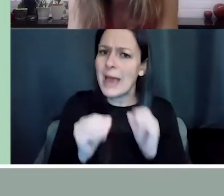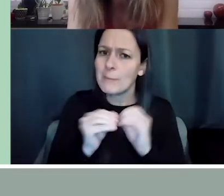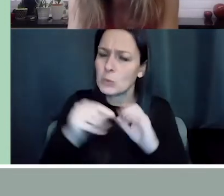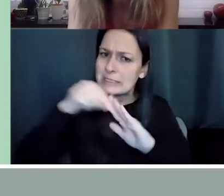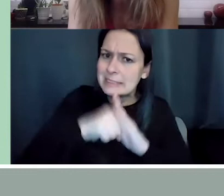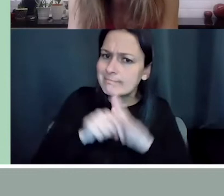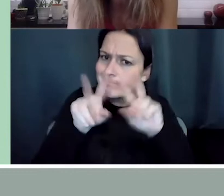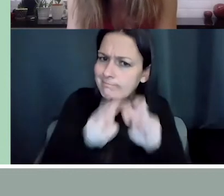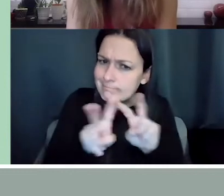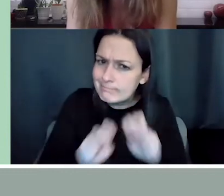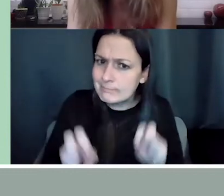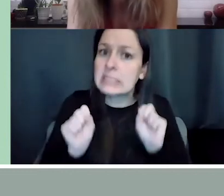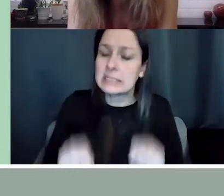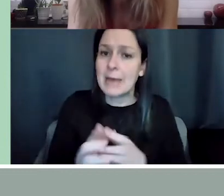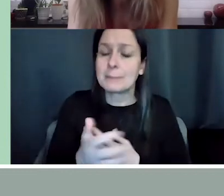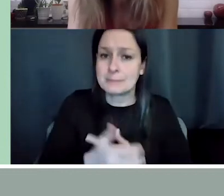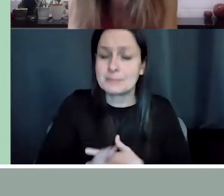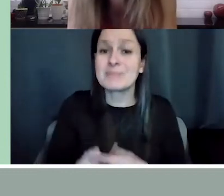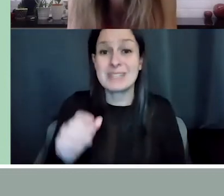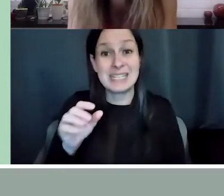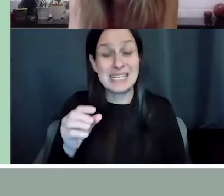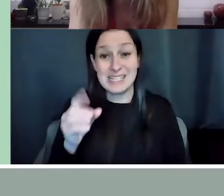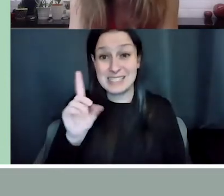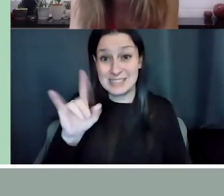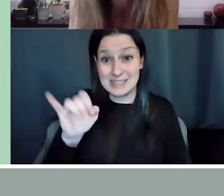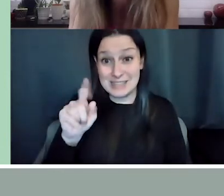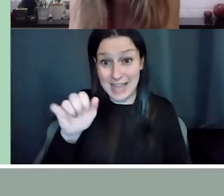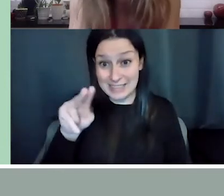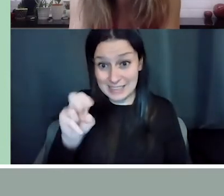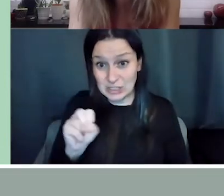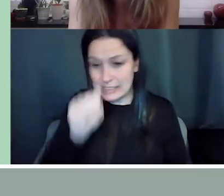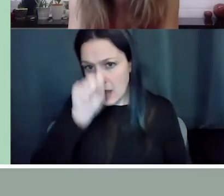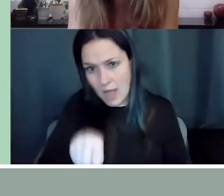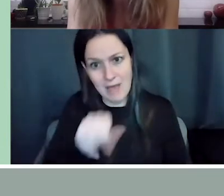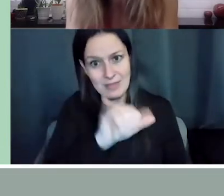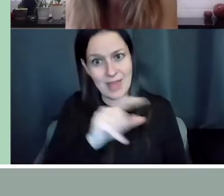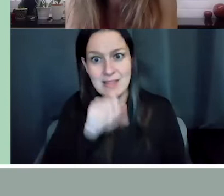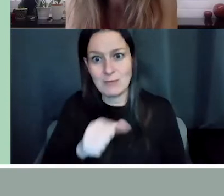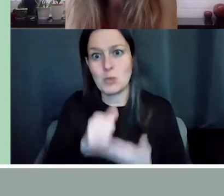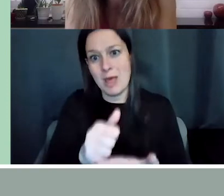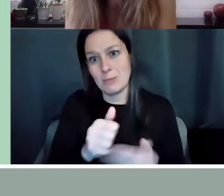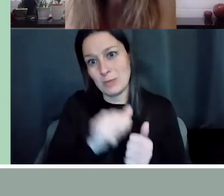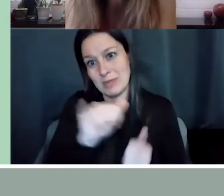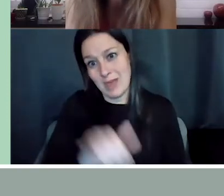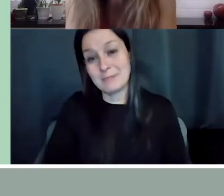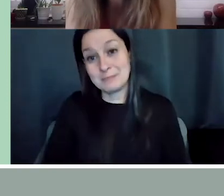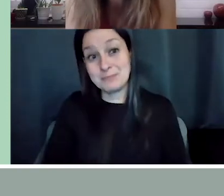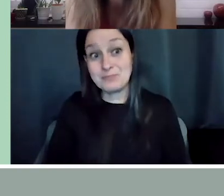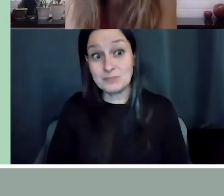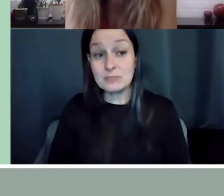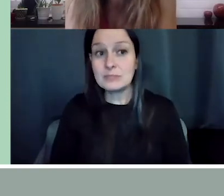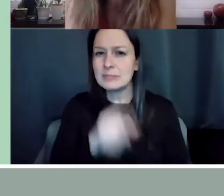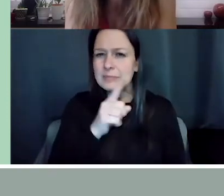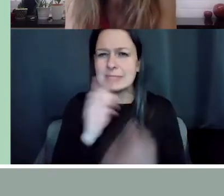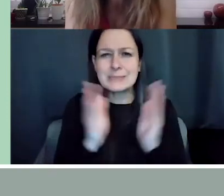at that. And that is something that dietitians love to do and love to help you with. But in this small